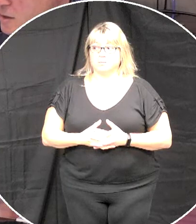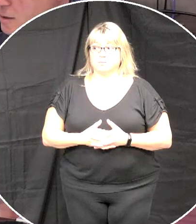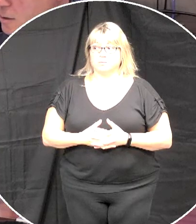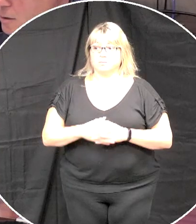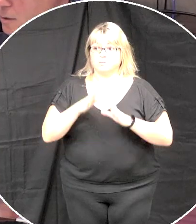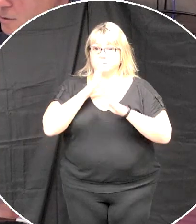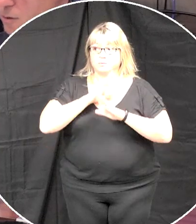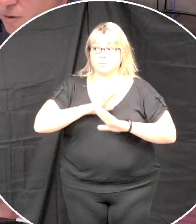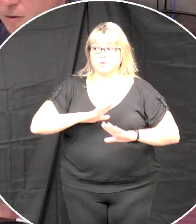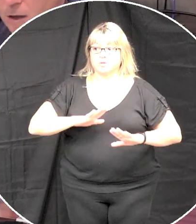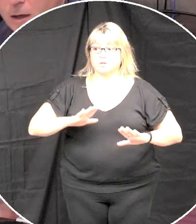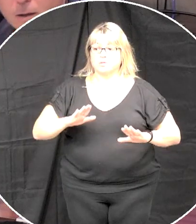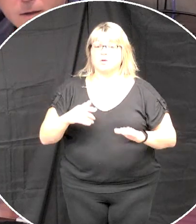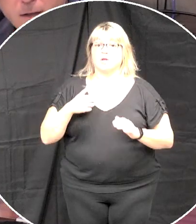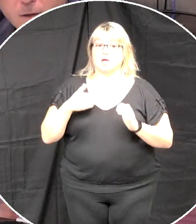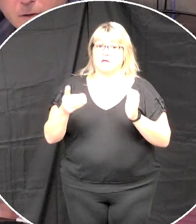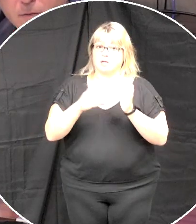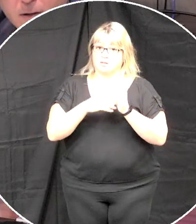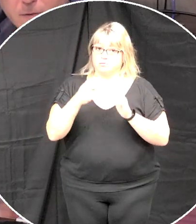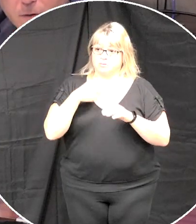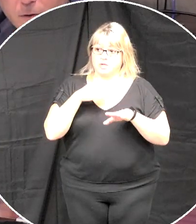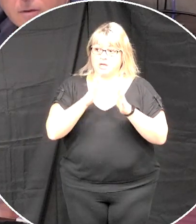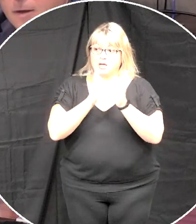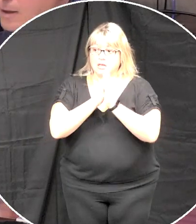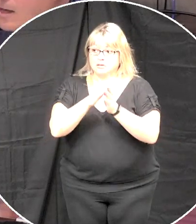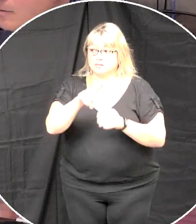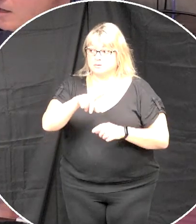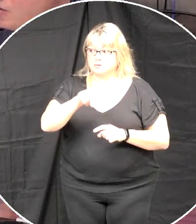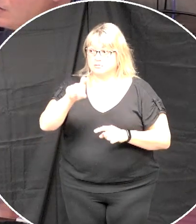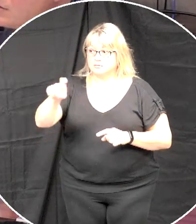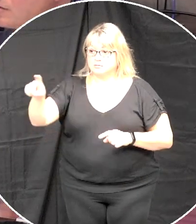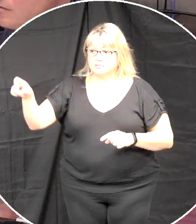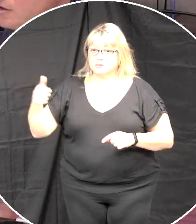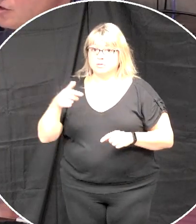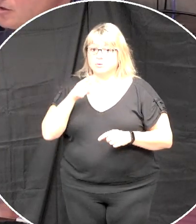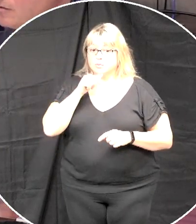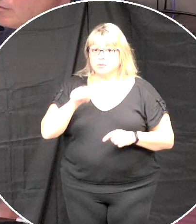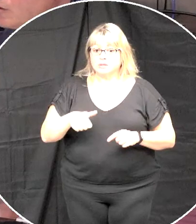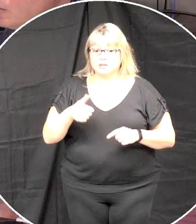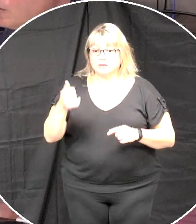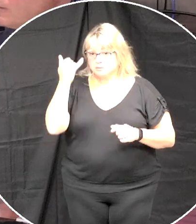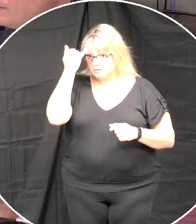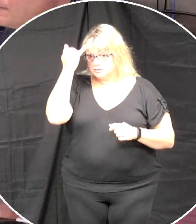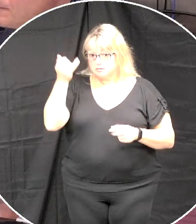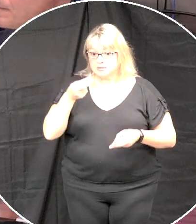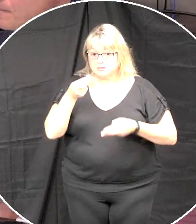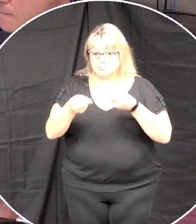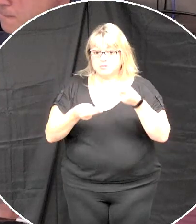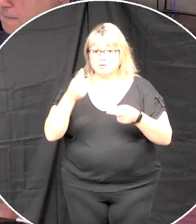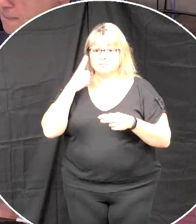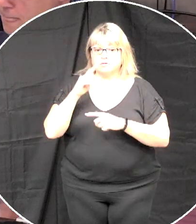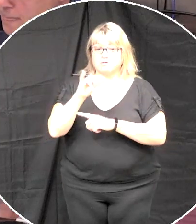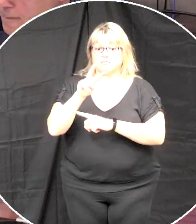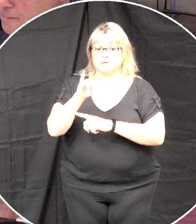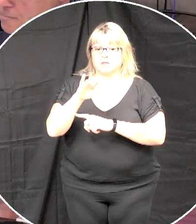Okay, seeing none, I'll do a third call. Any further nominations for vice chair for our board?